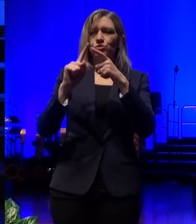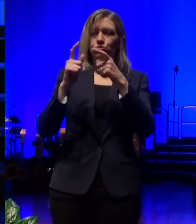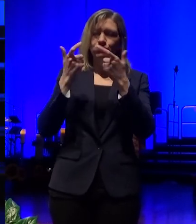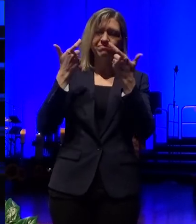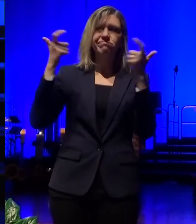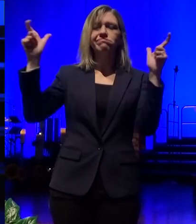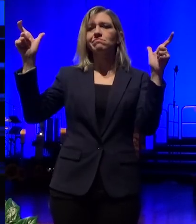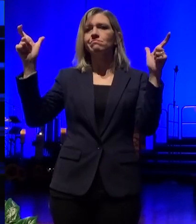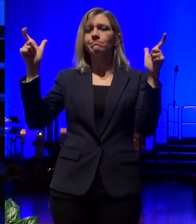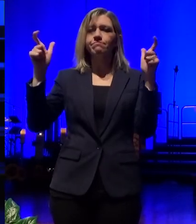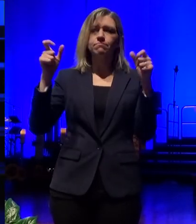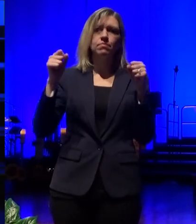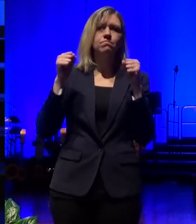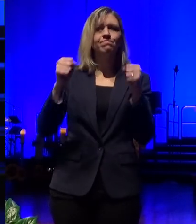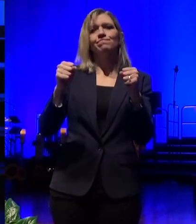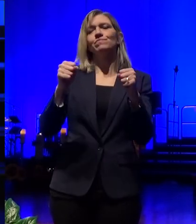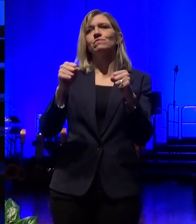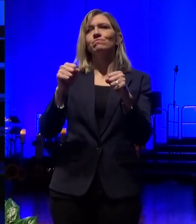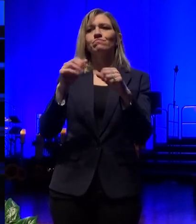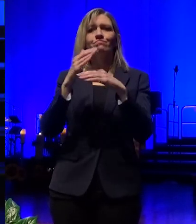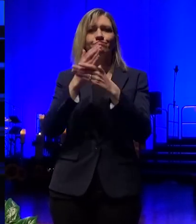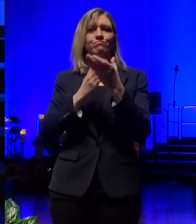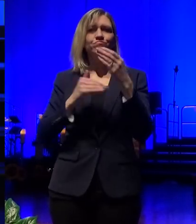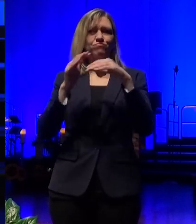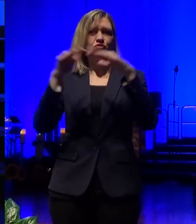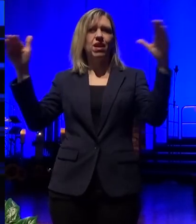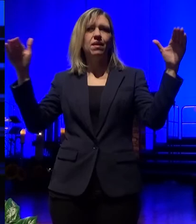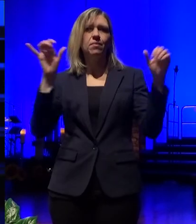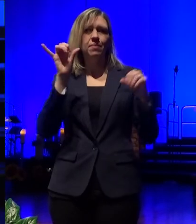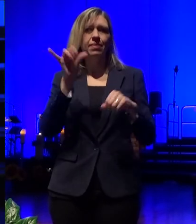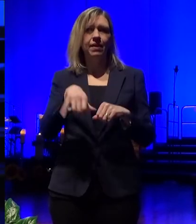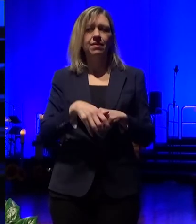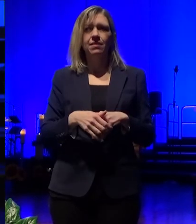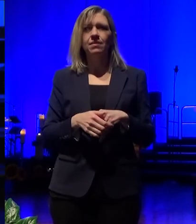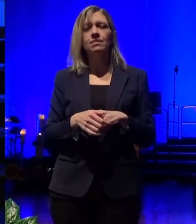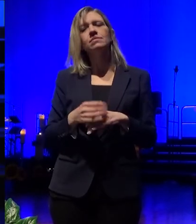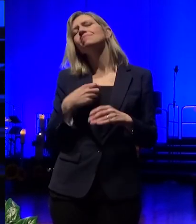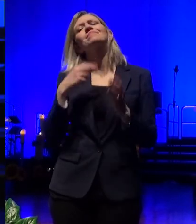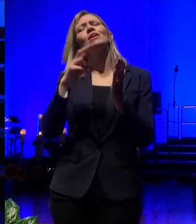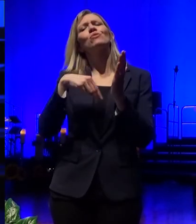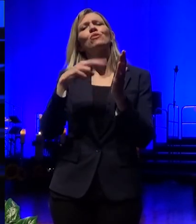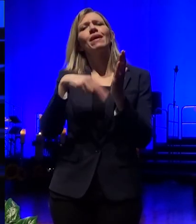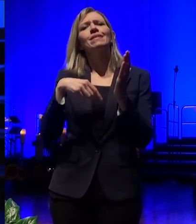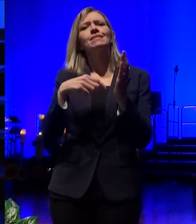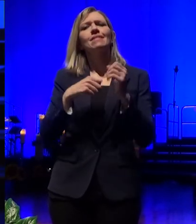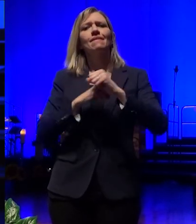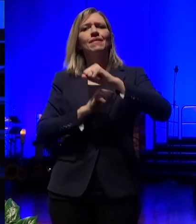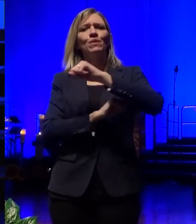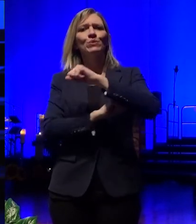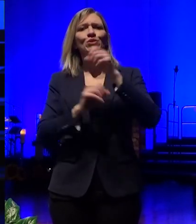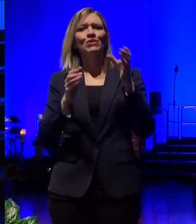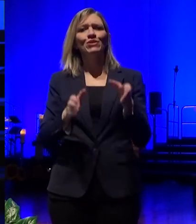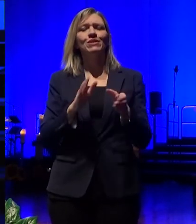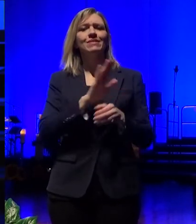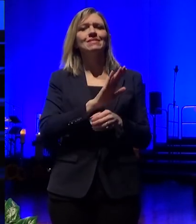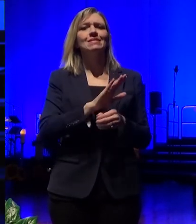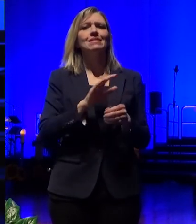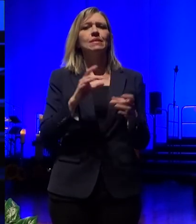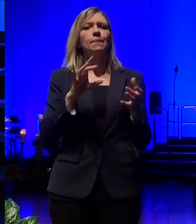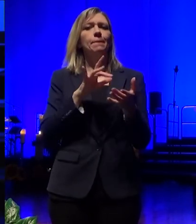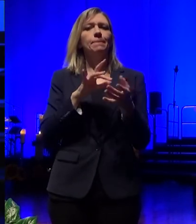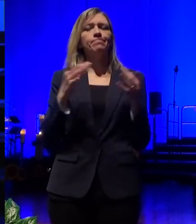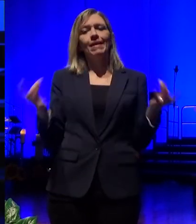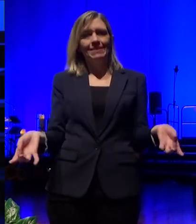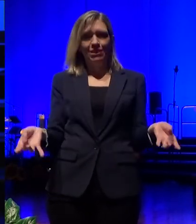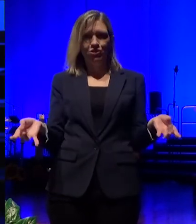greater realm than that. And as I read through our founders' meditations, I